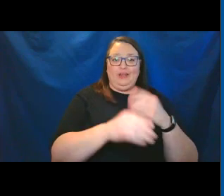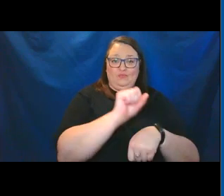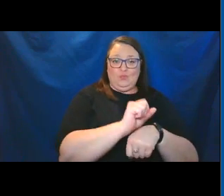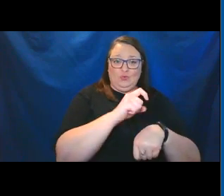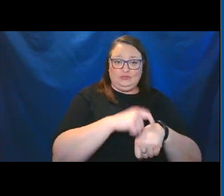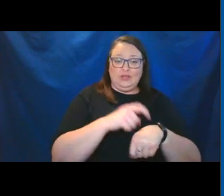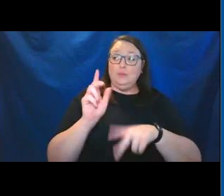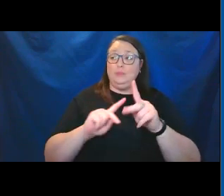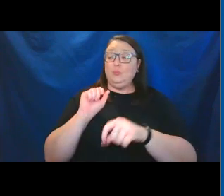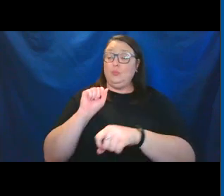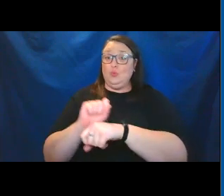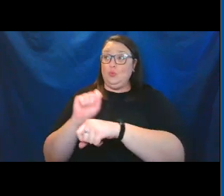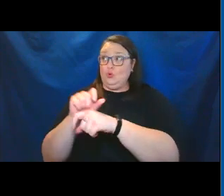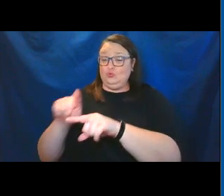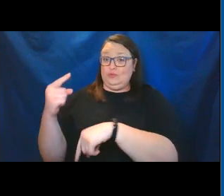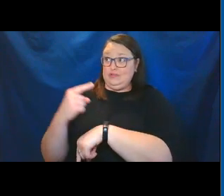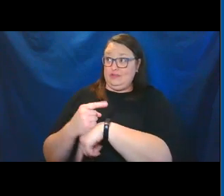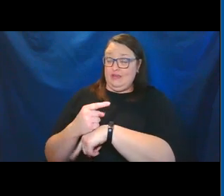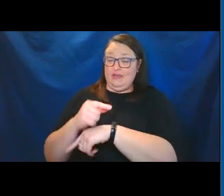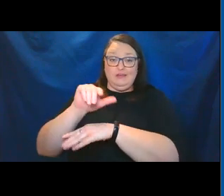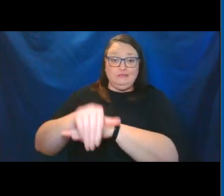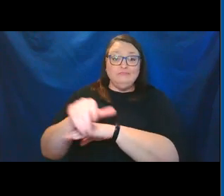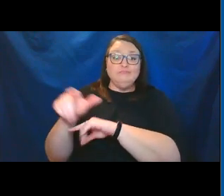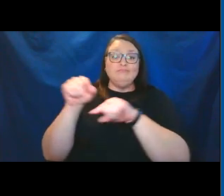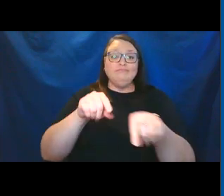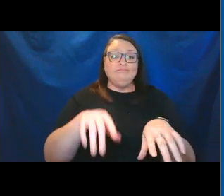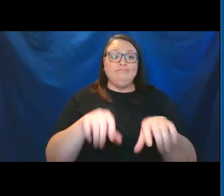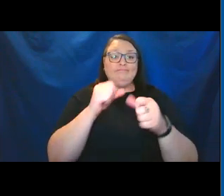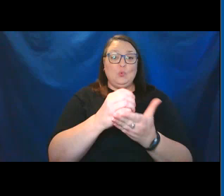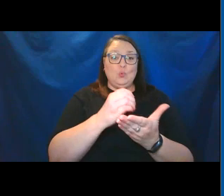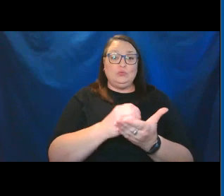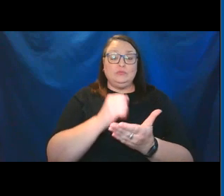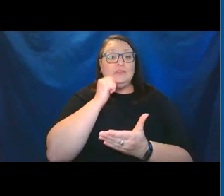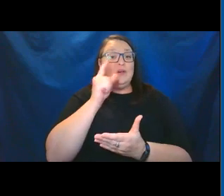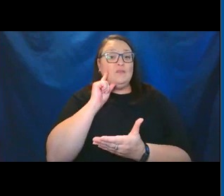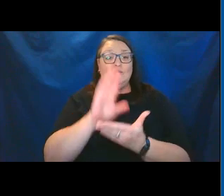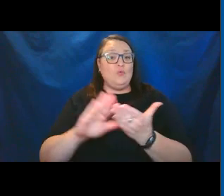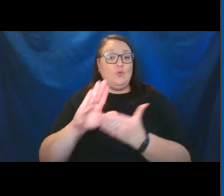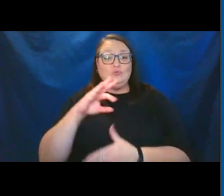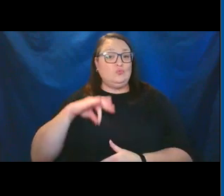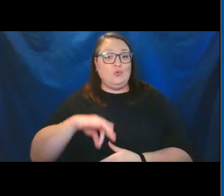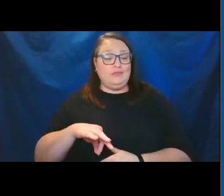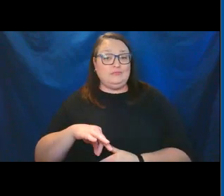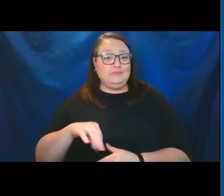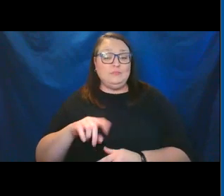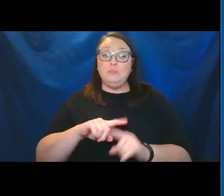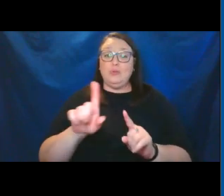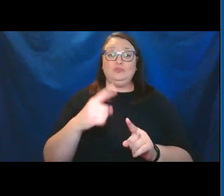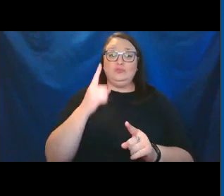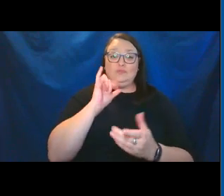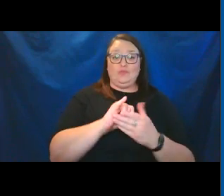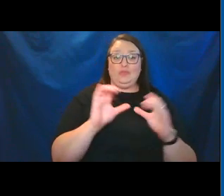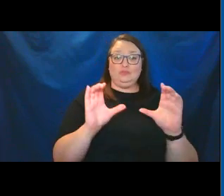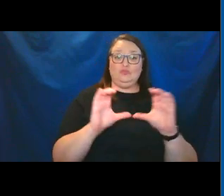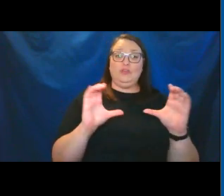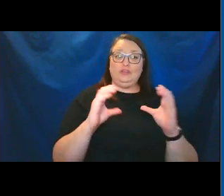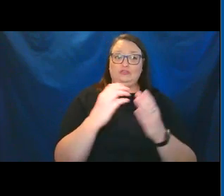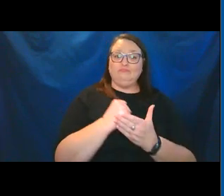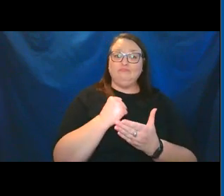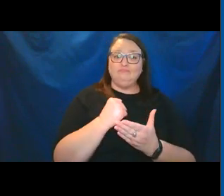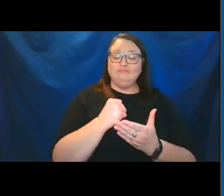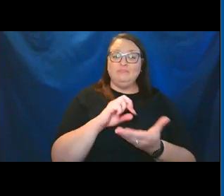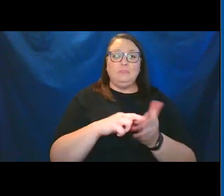can come here in the evening and take these courses, not for college credit, but just for that certification. So that way you don't have